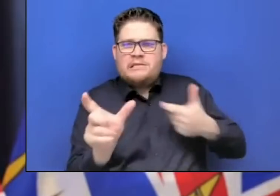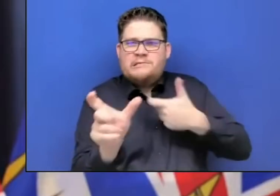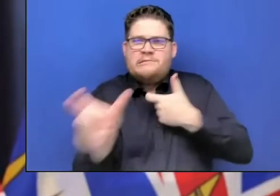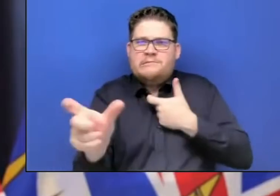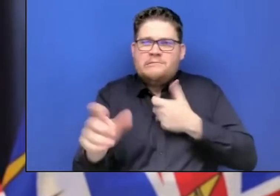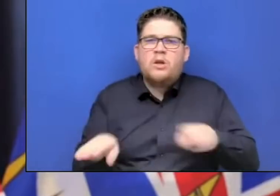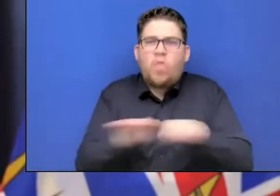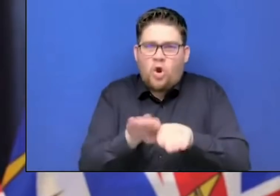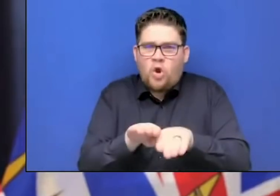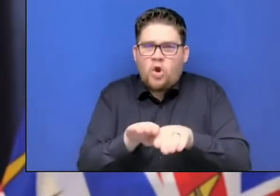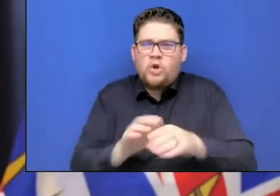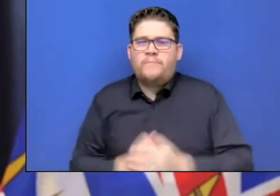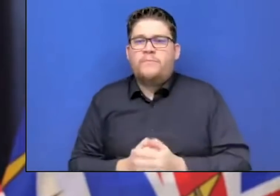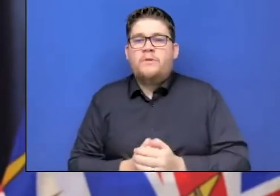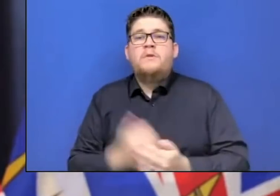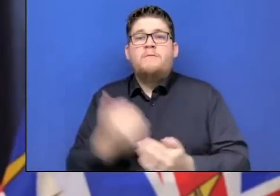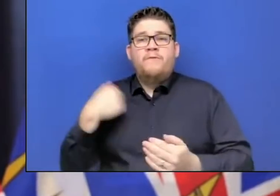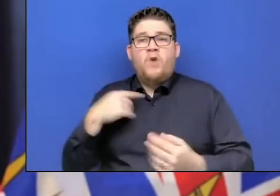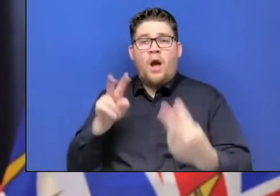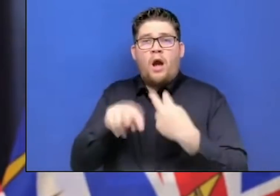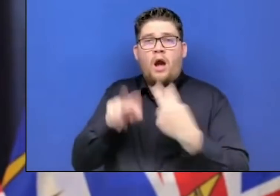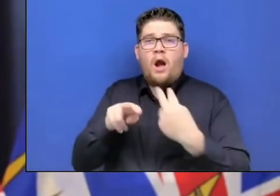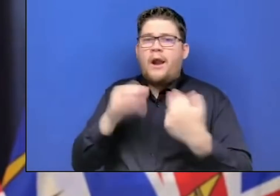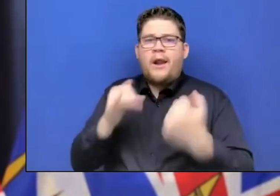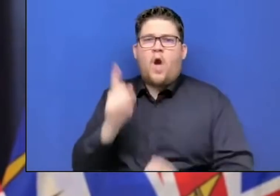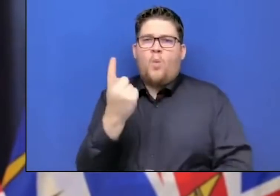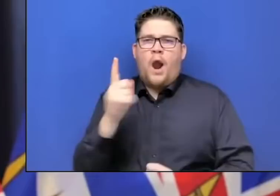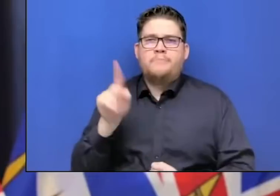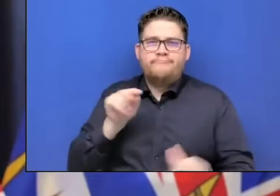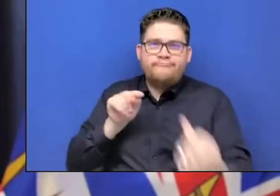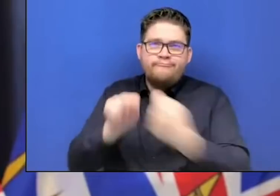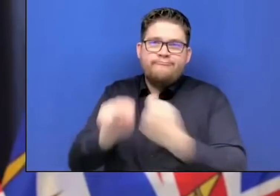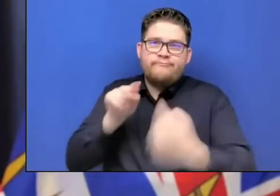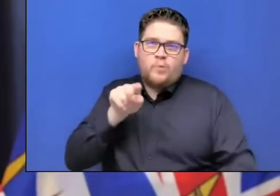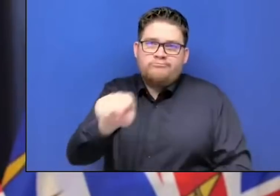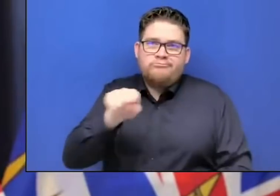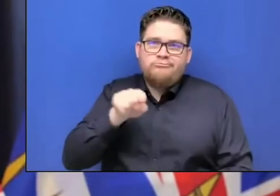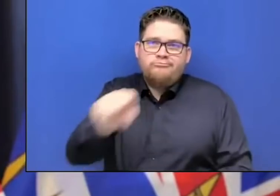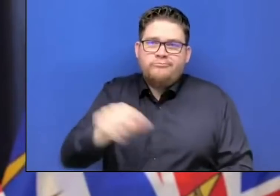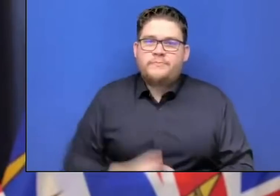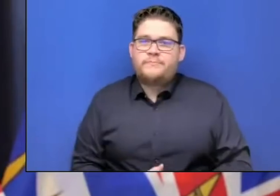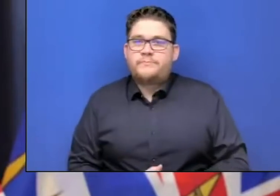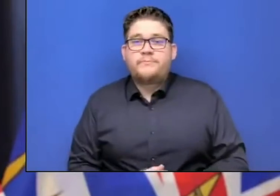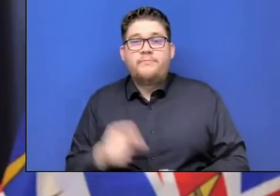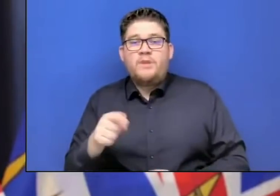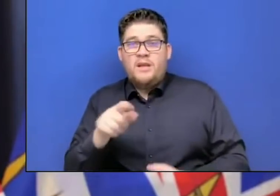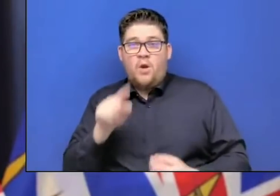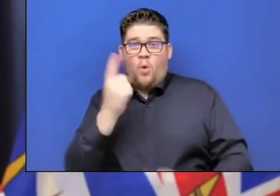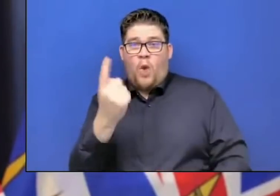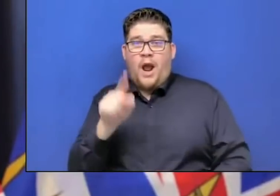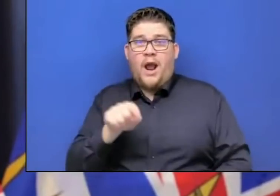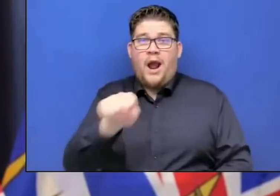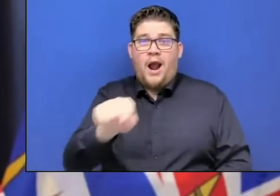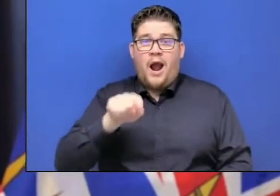open in daylight hours, and for the next 5 and if necessary 6 evenings, there will be closures at night when we will